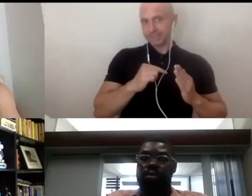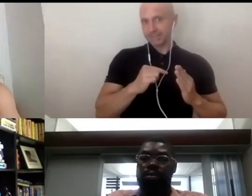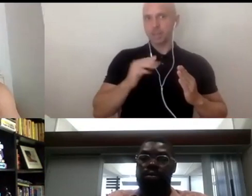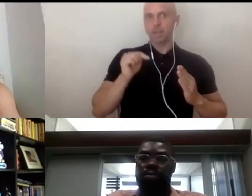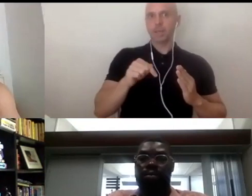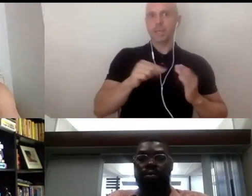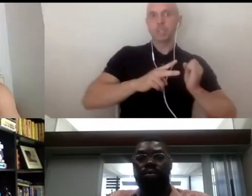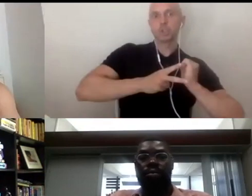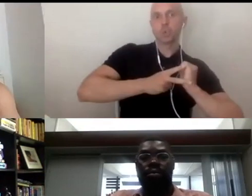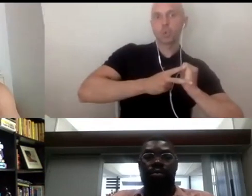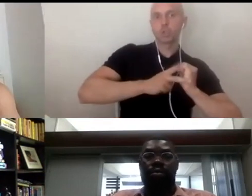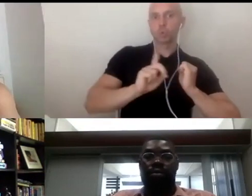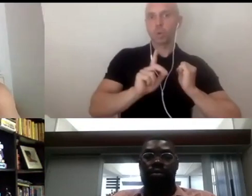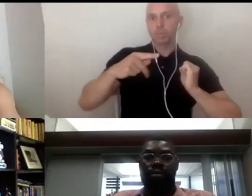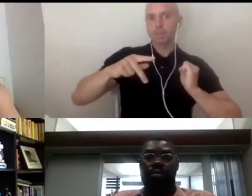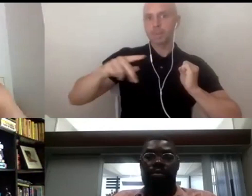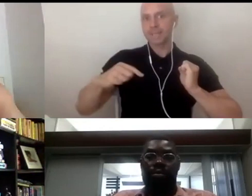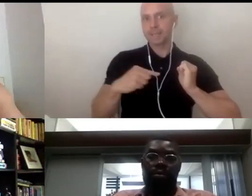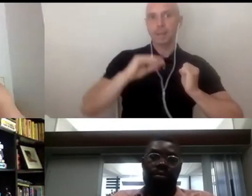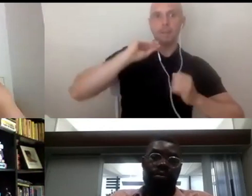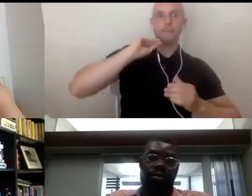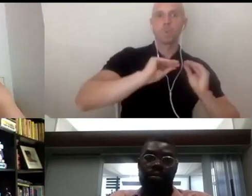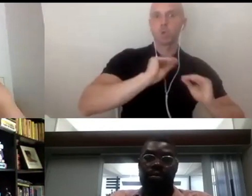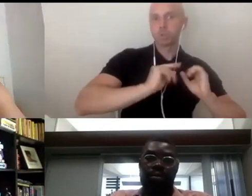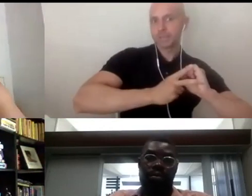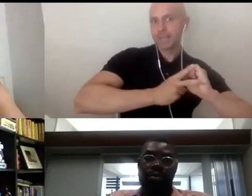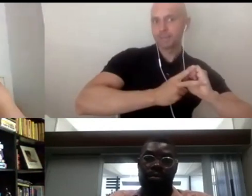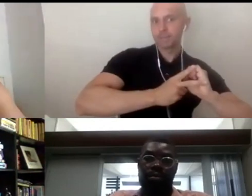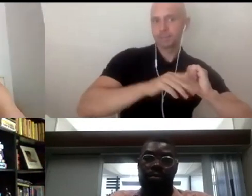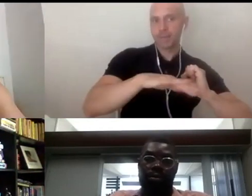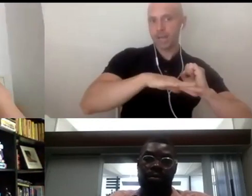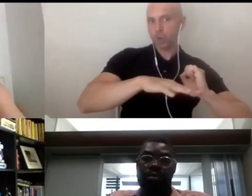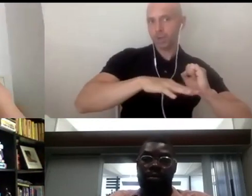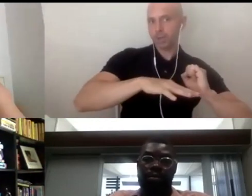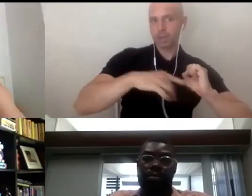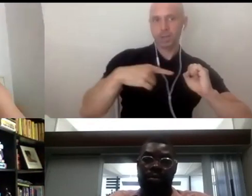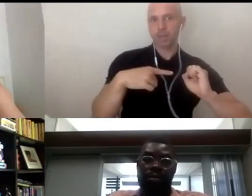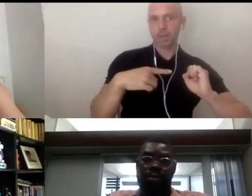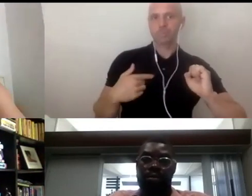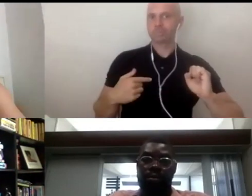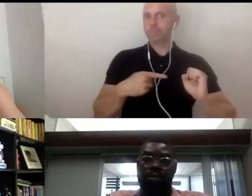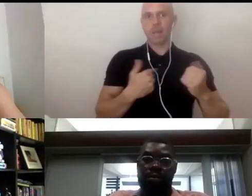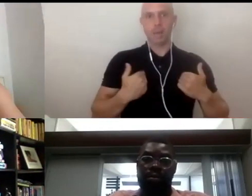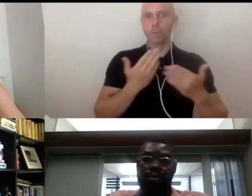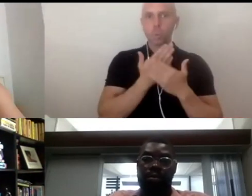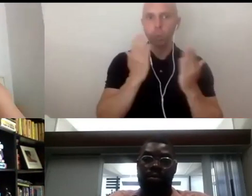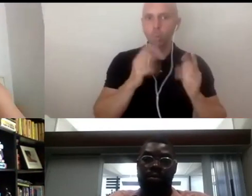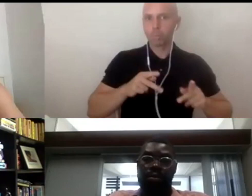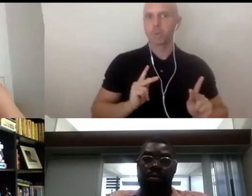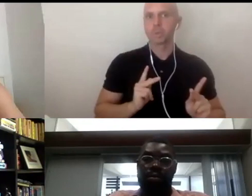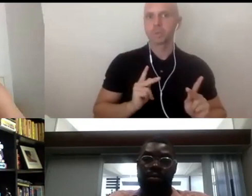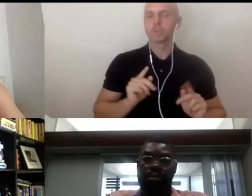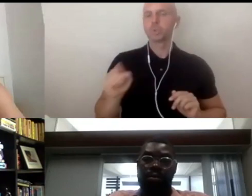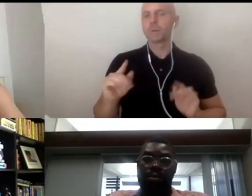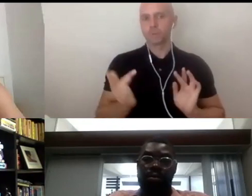around those types of things. You'd have to discuss that directly with the permitting officer, whether you could actually find a spot or a location within the park